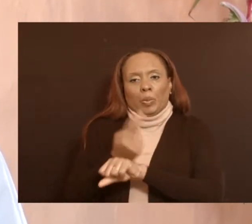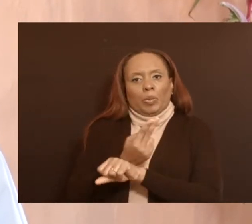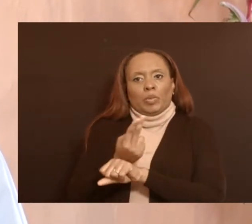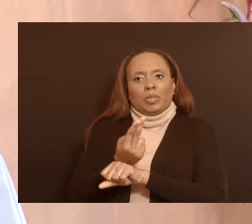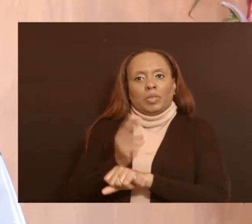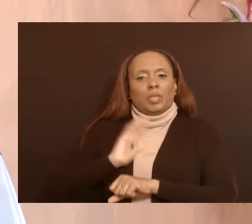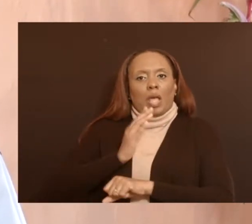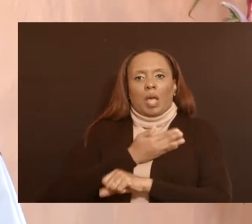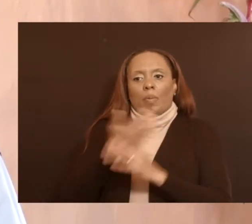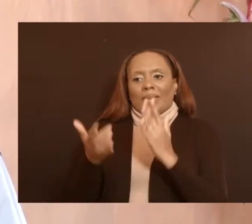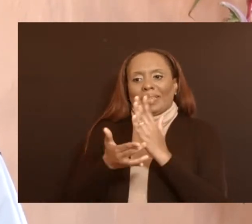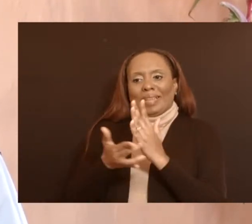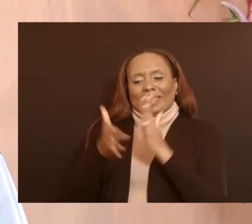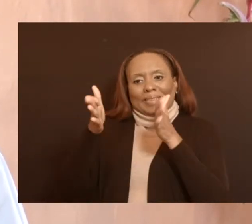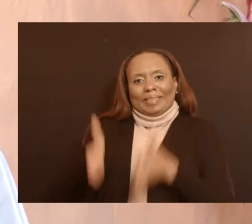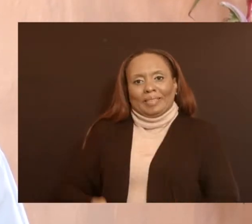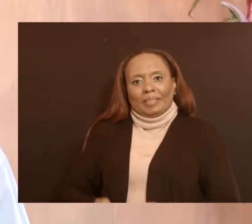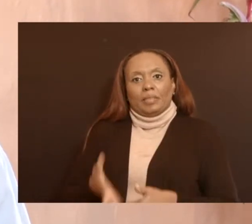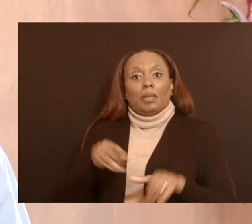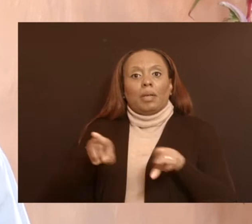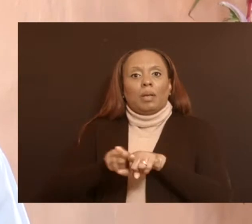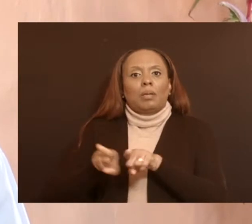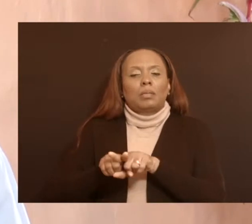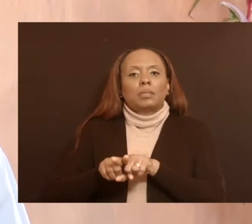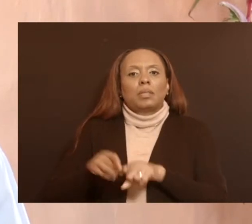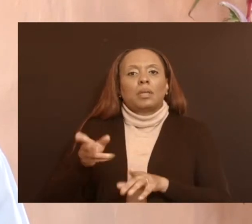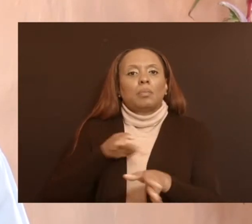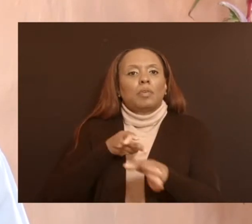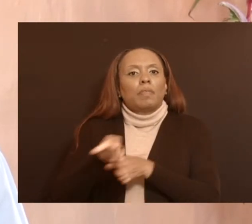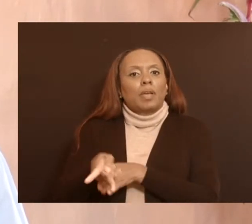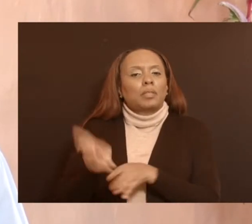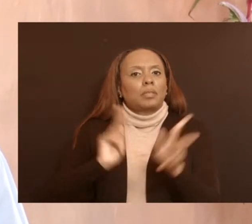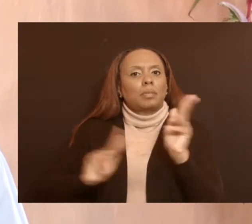as some Barbadians in the diaspora who are professionals and well